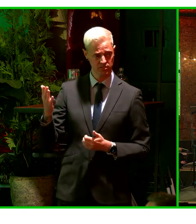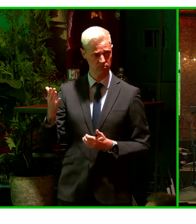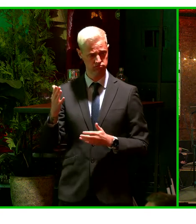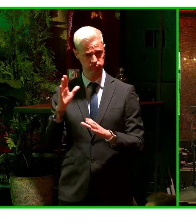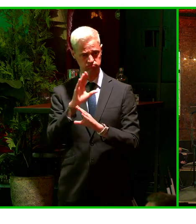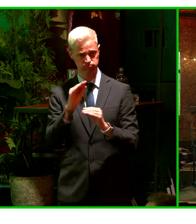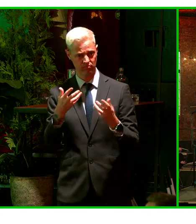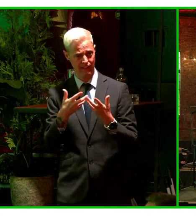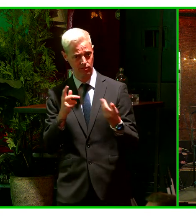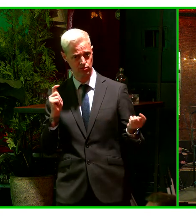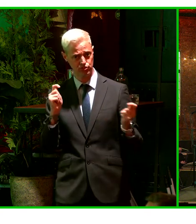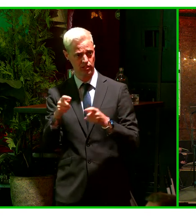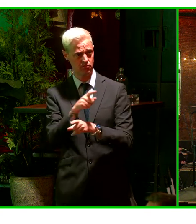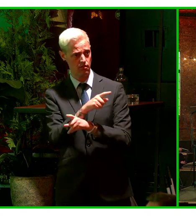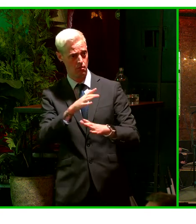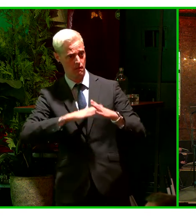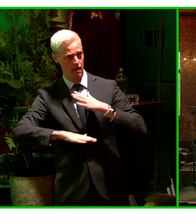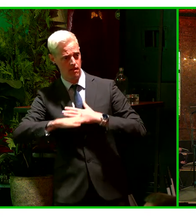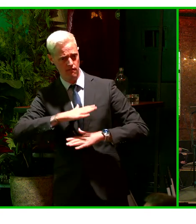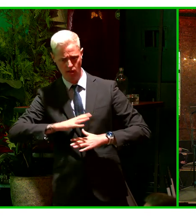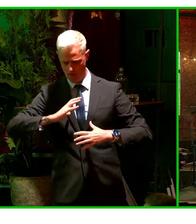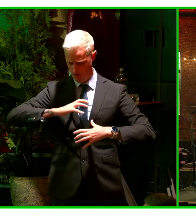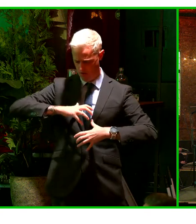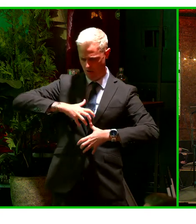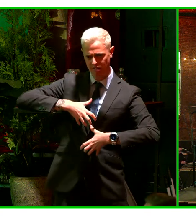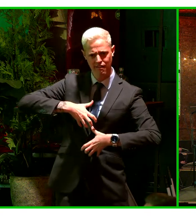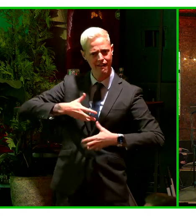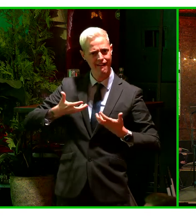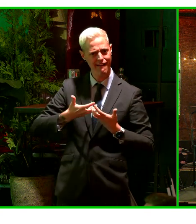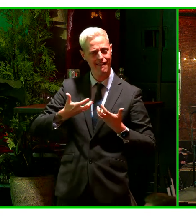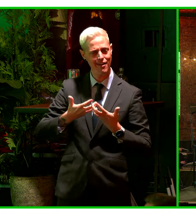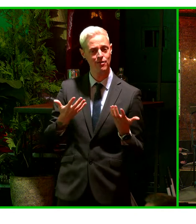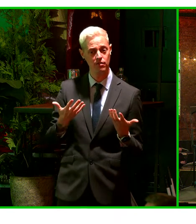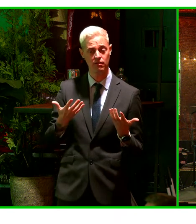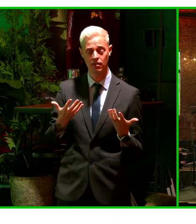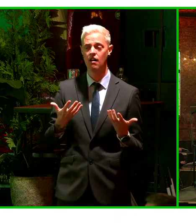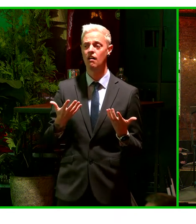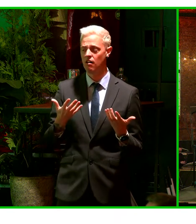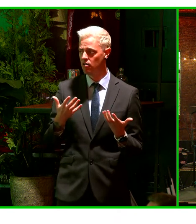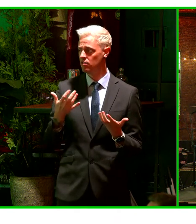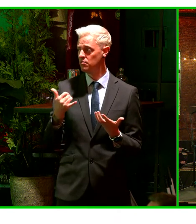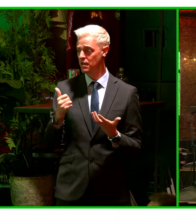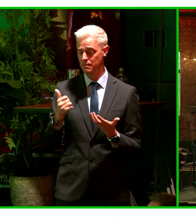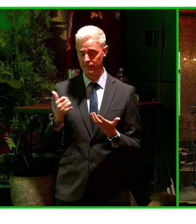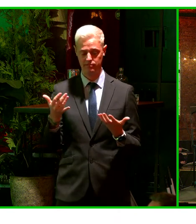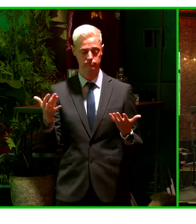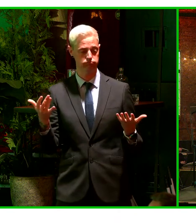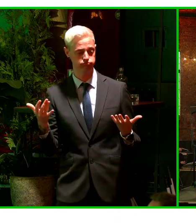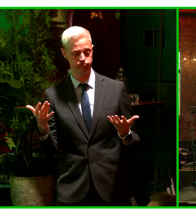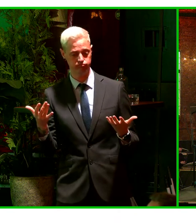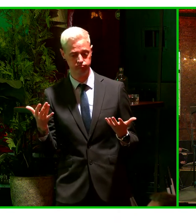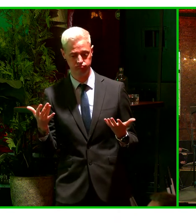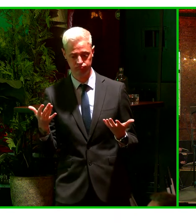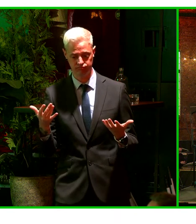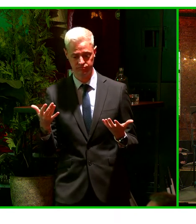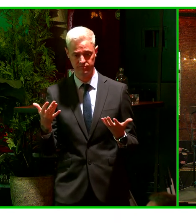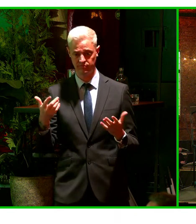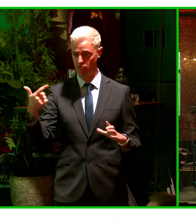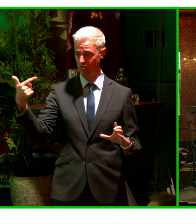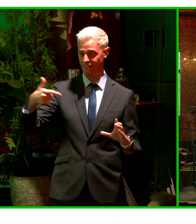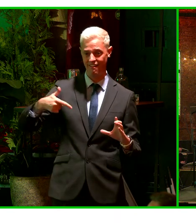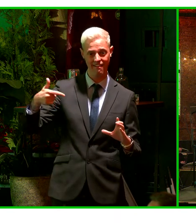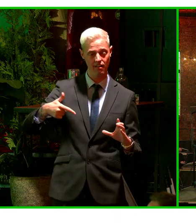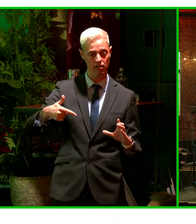is going to be a challenge. So, you know, some of this is going to change because, you know, maybe the tap gets switched off, so you can't buy a new diesel petrol car